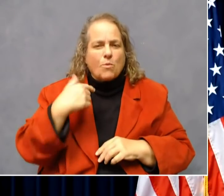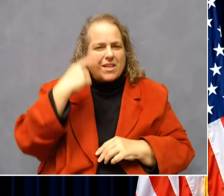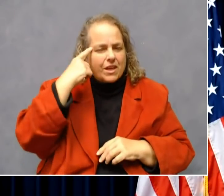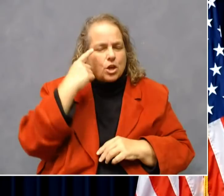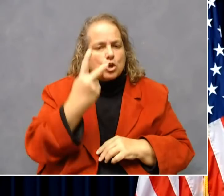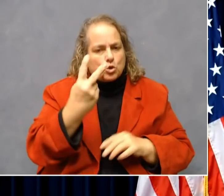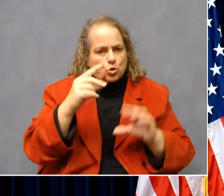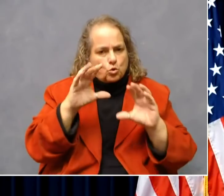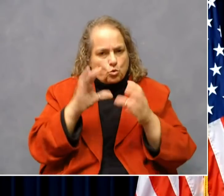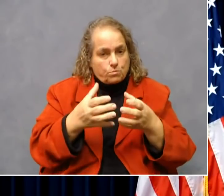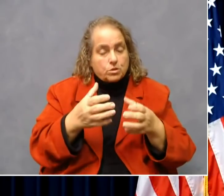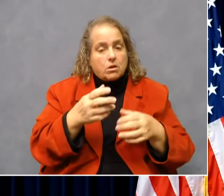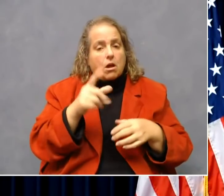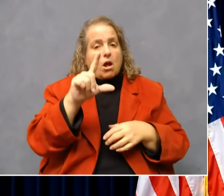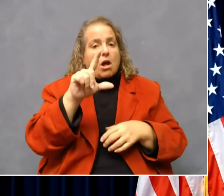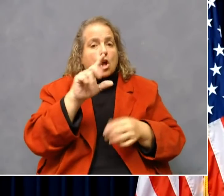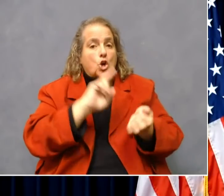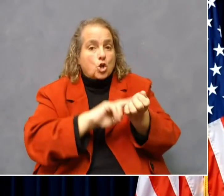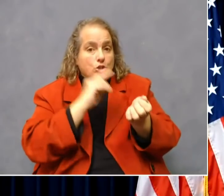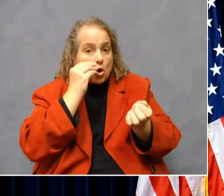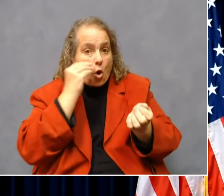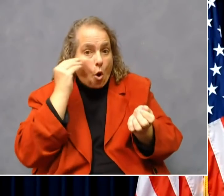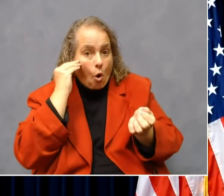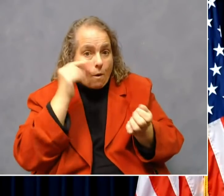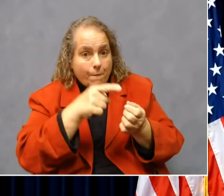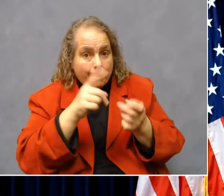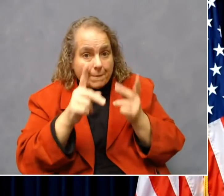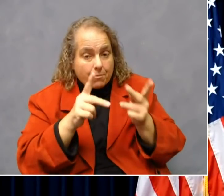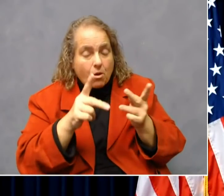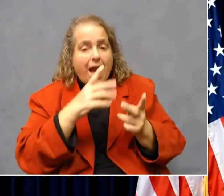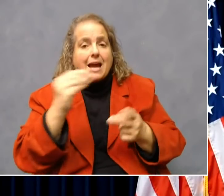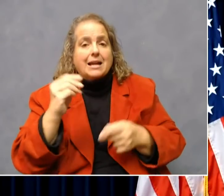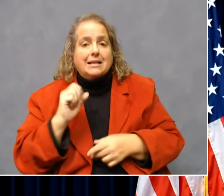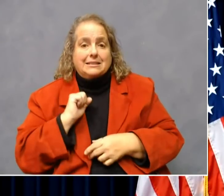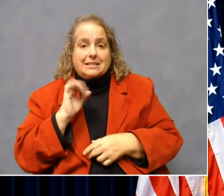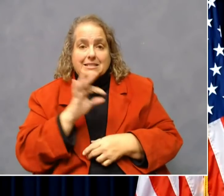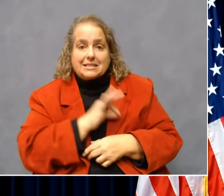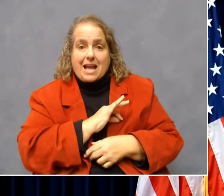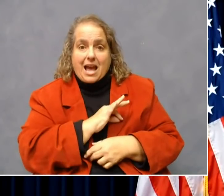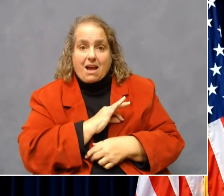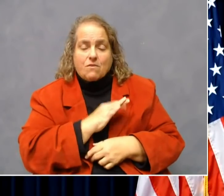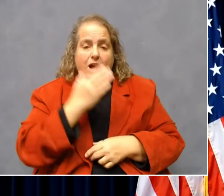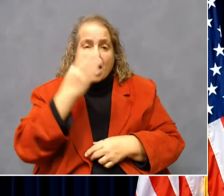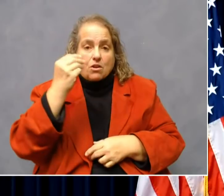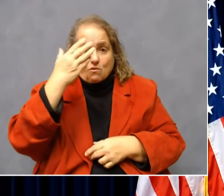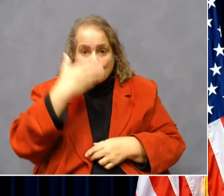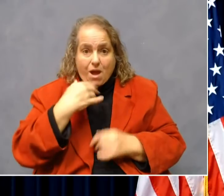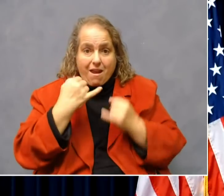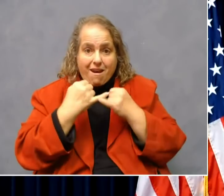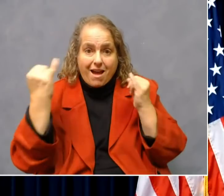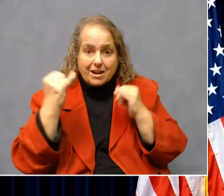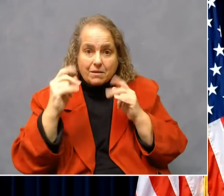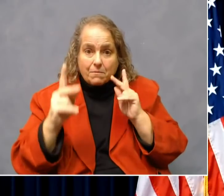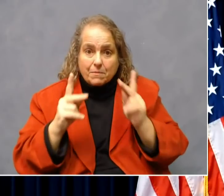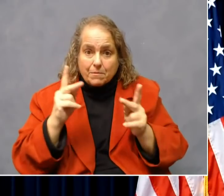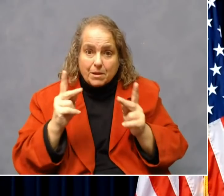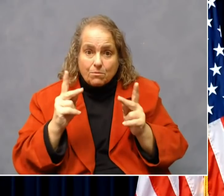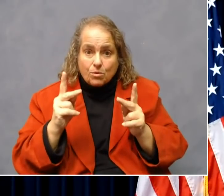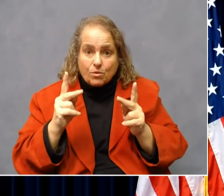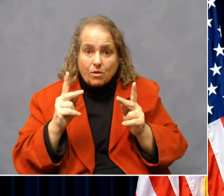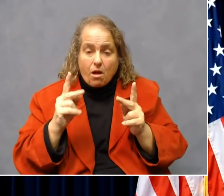residents, staff, along with the very front line of the healthcare